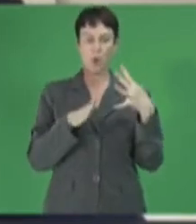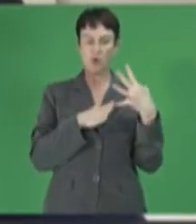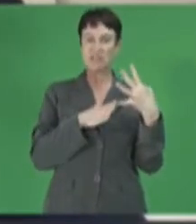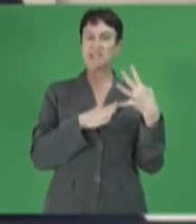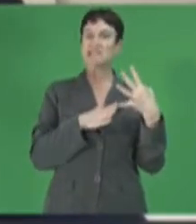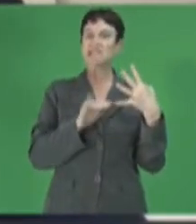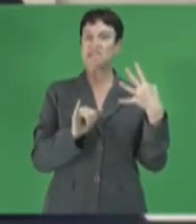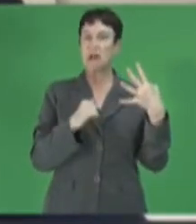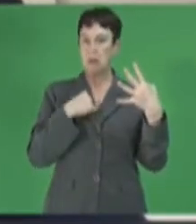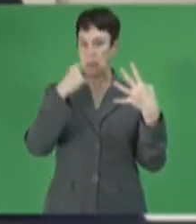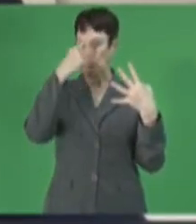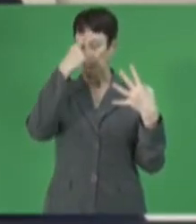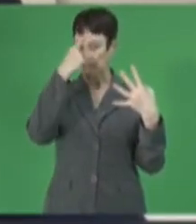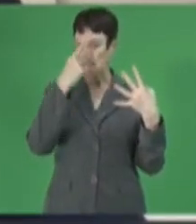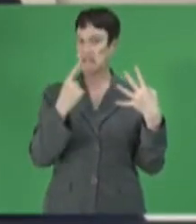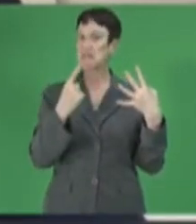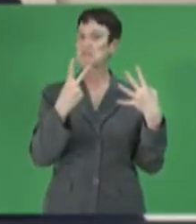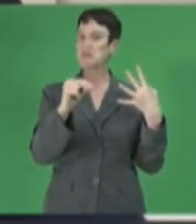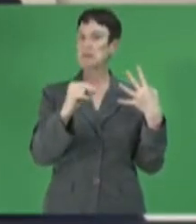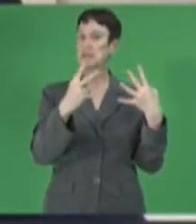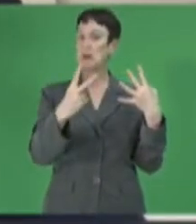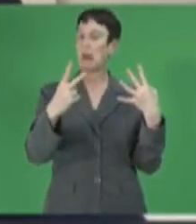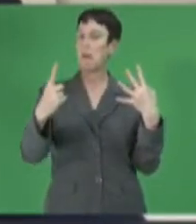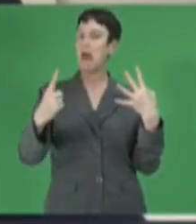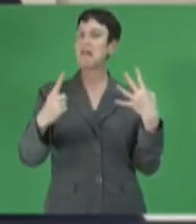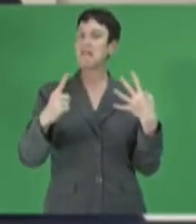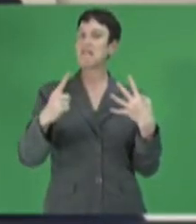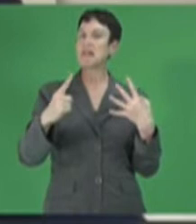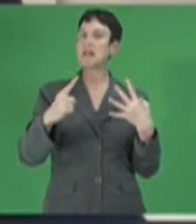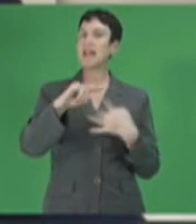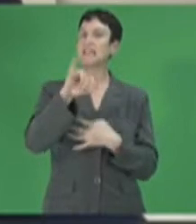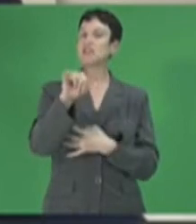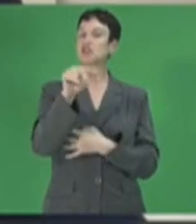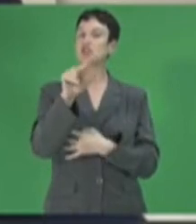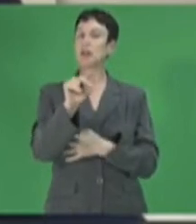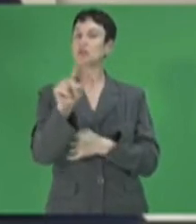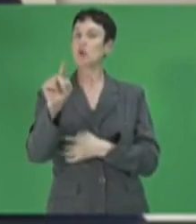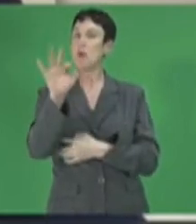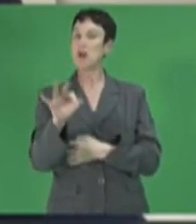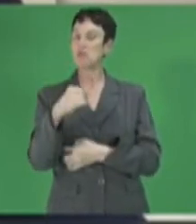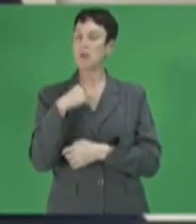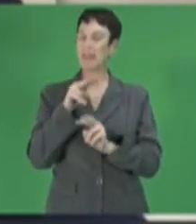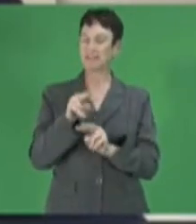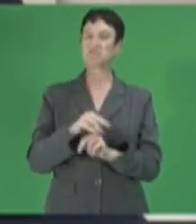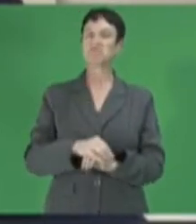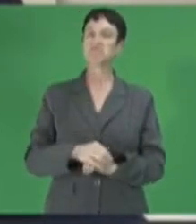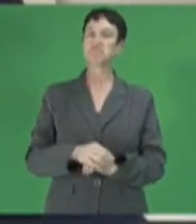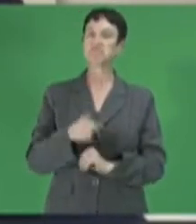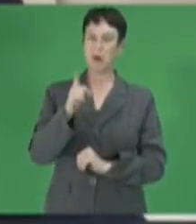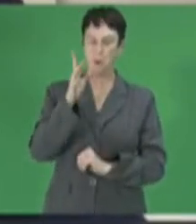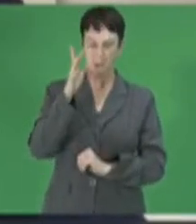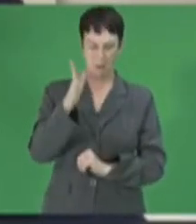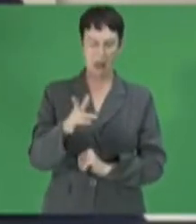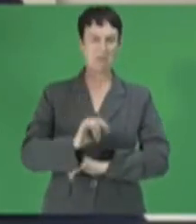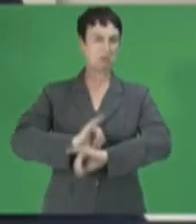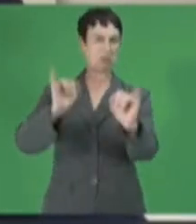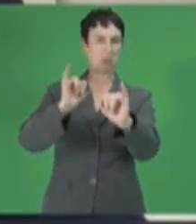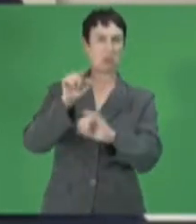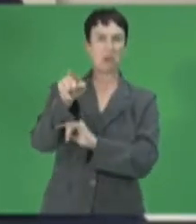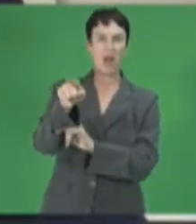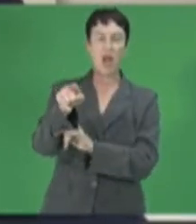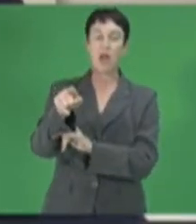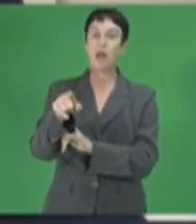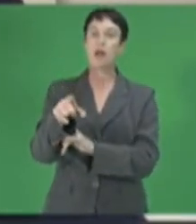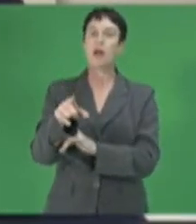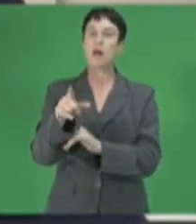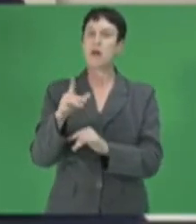year. And that first quarter growth rate has been revised up systematically. I think by the